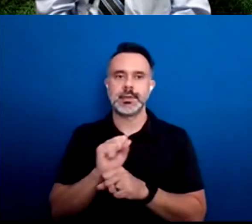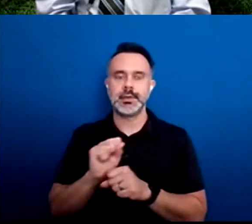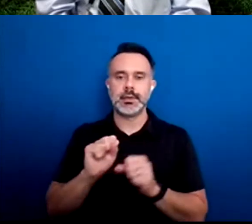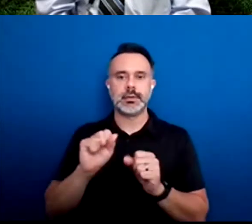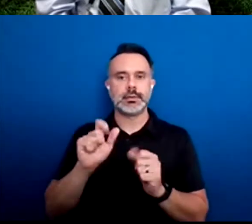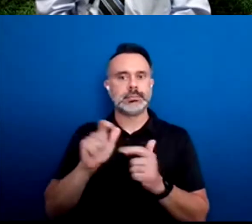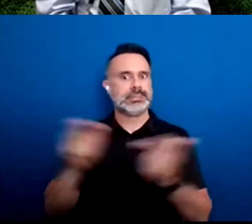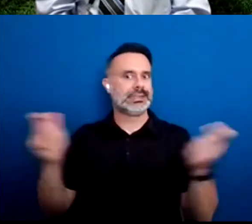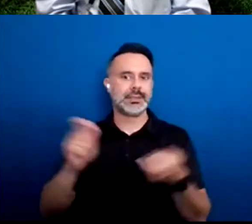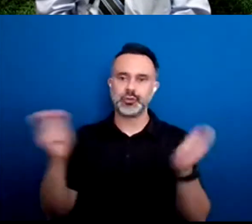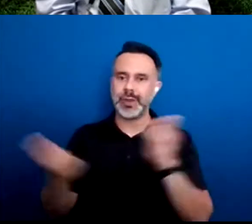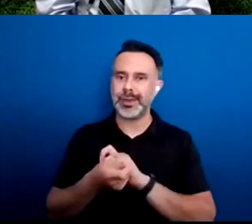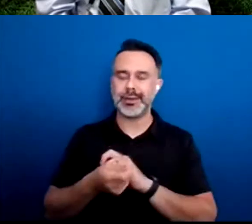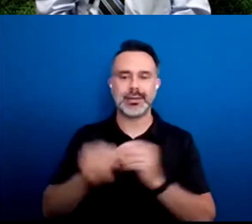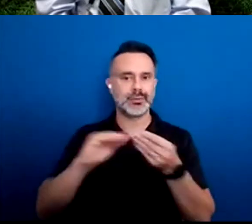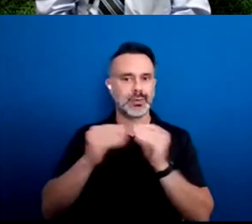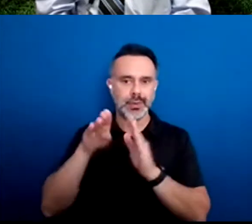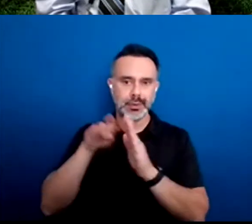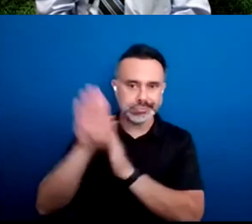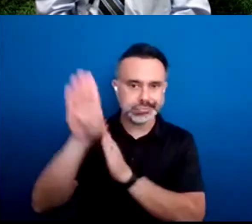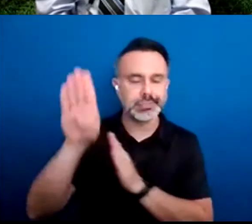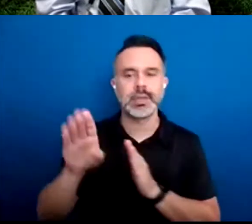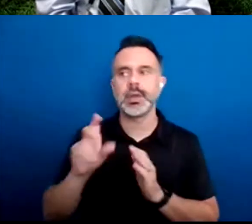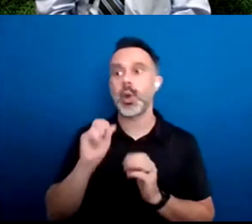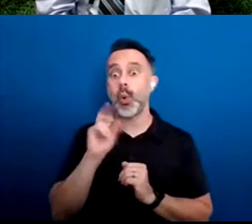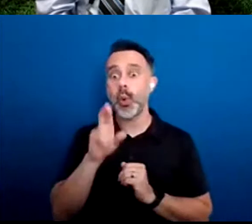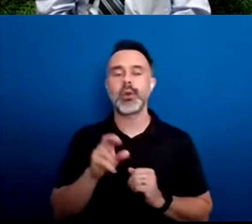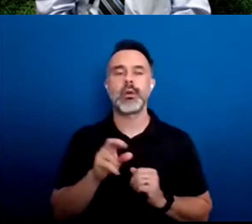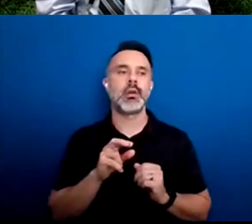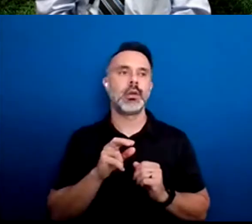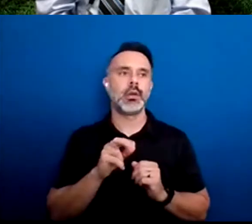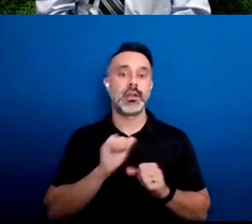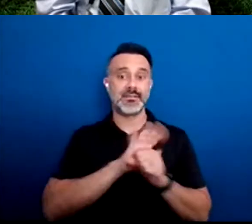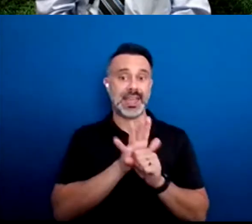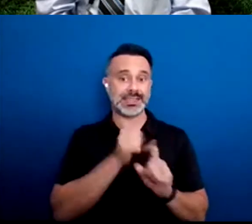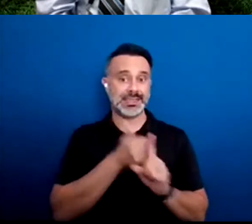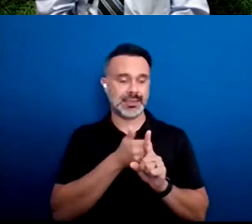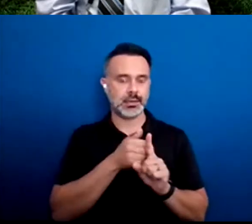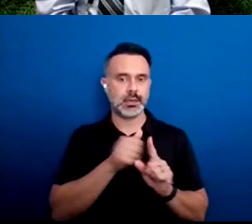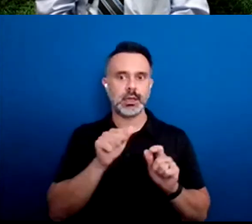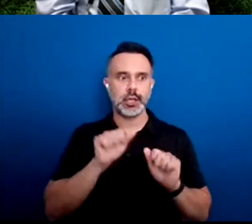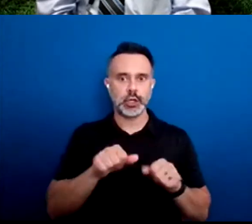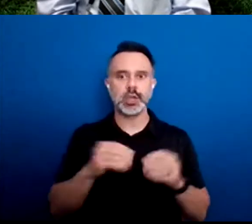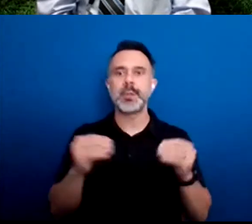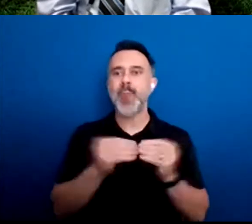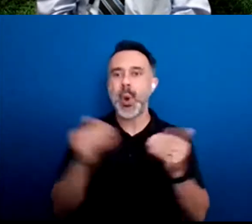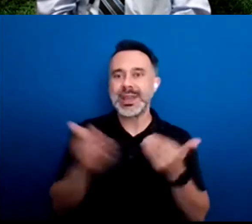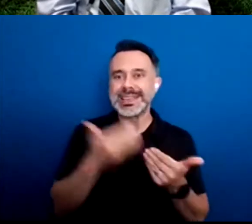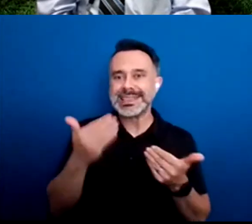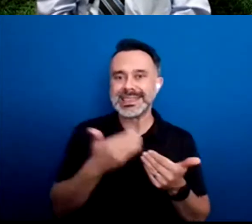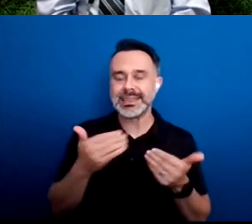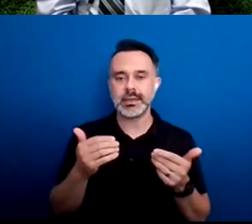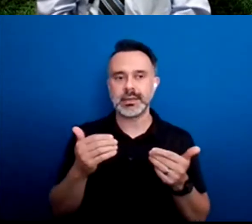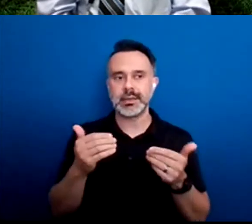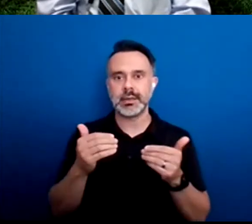change in either the contagiousness or the, how the outcomes for